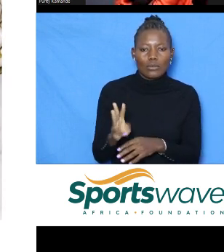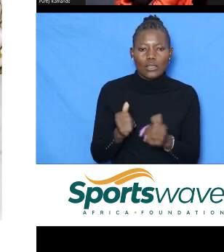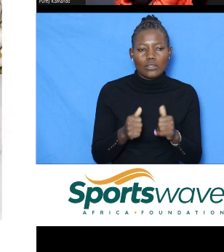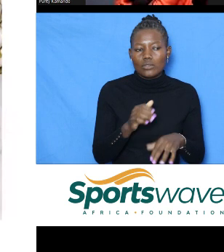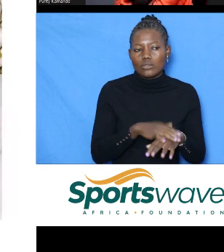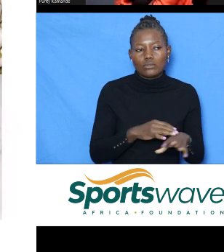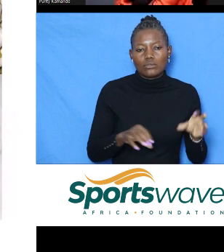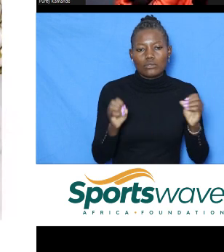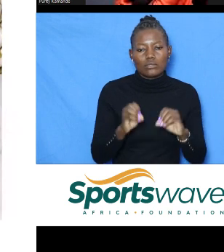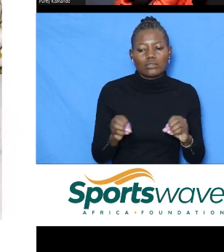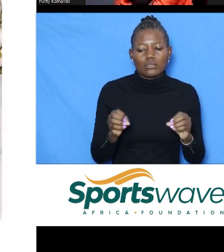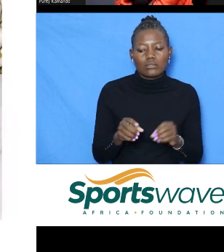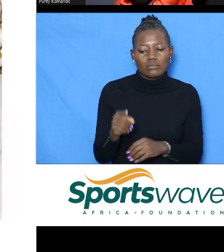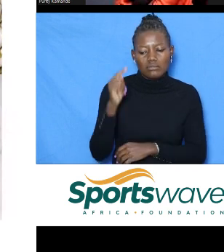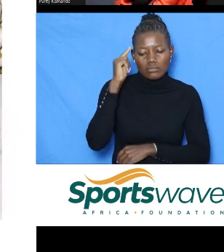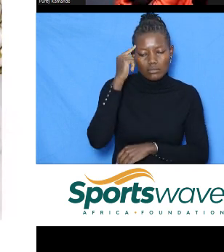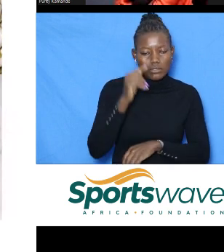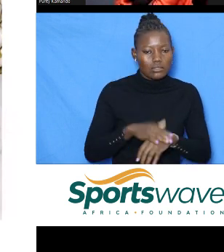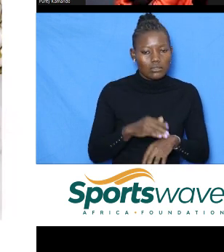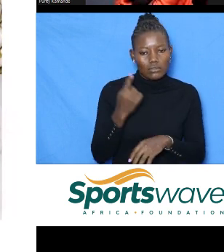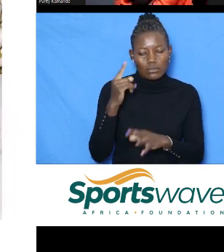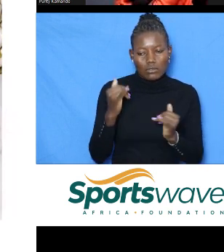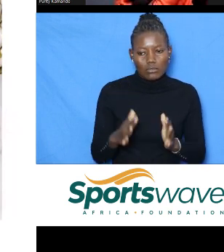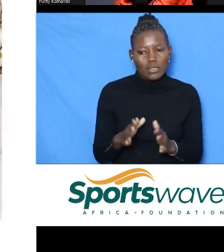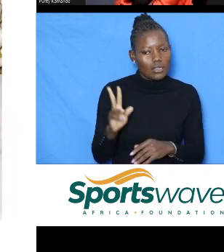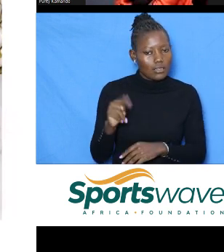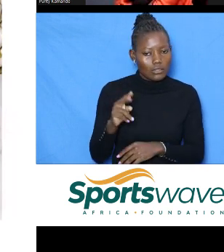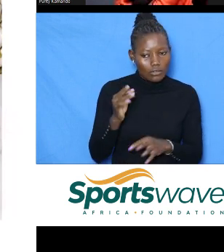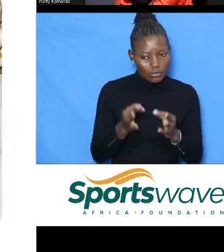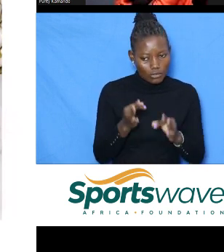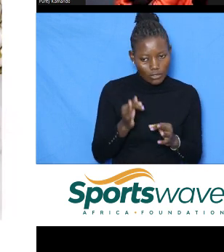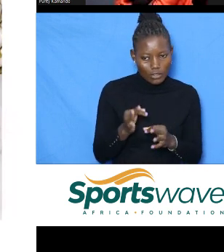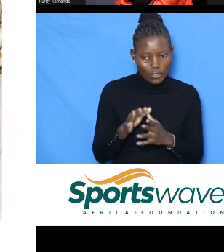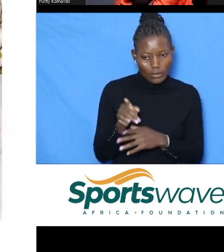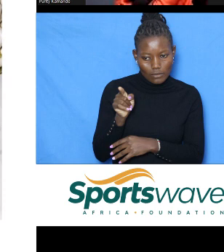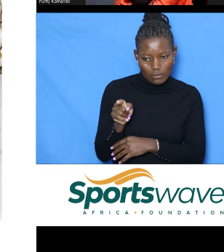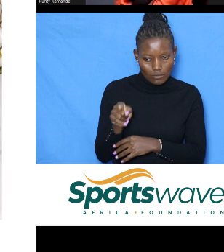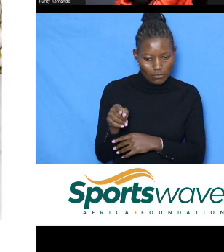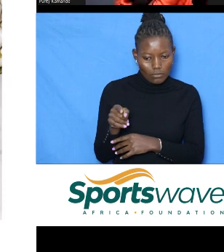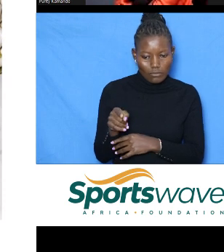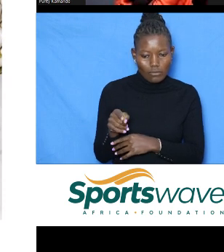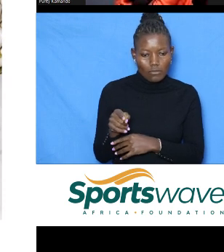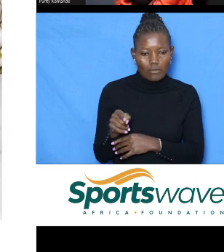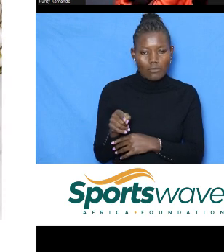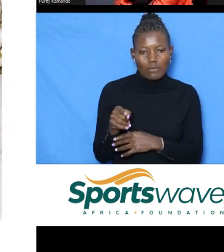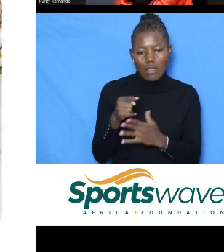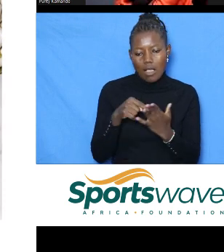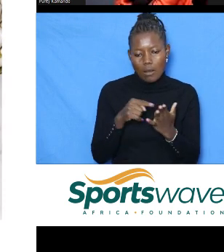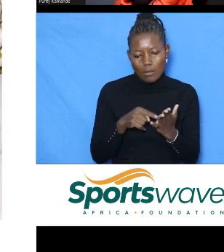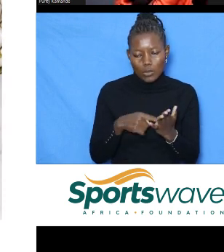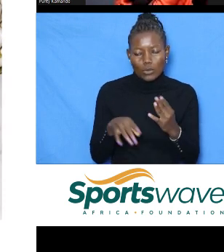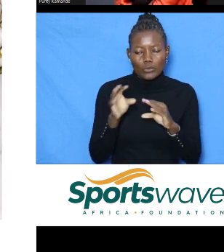a supplement says this and you think it's good for your athlete. No, if it is not a certified product or a certified